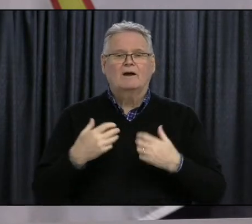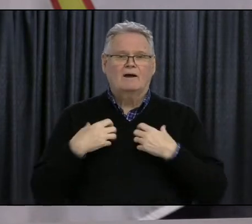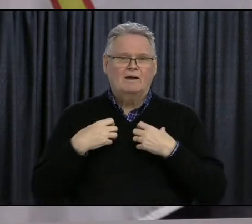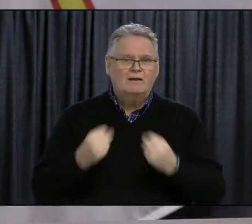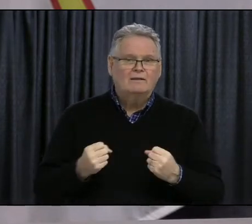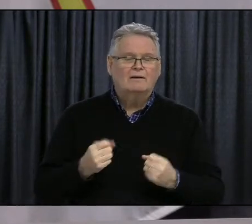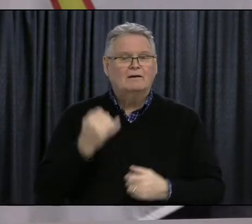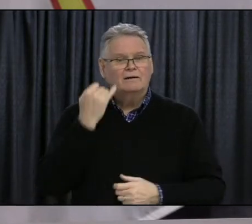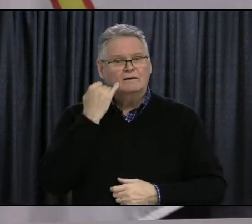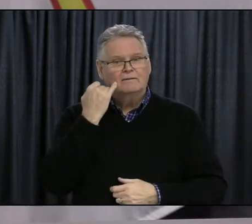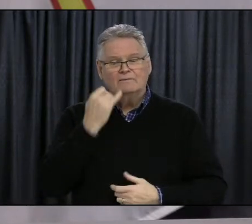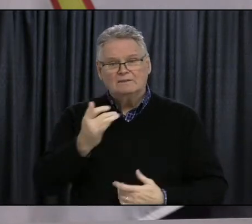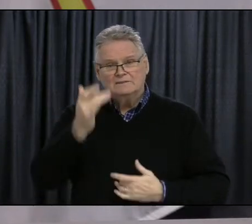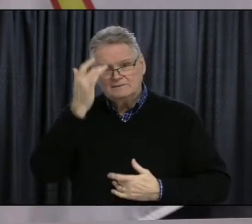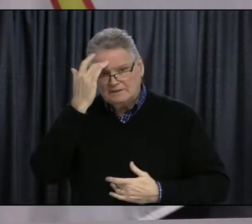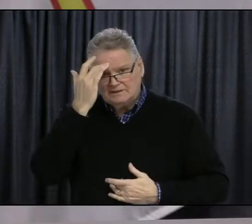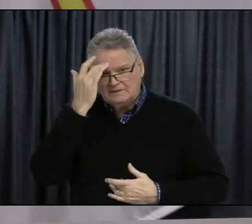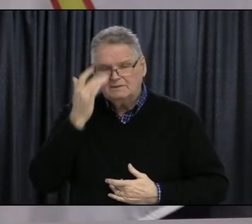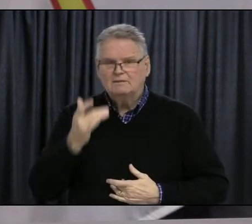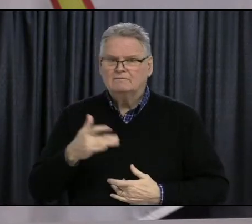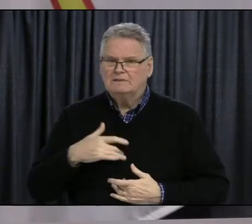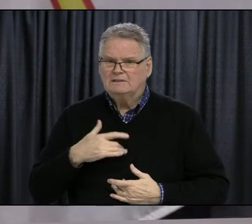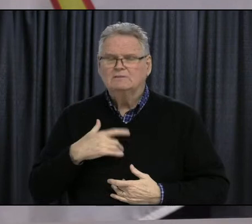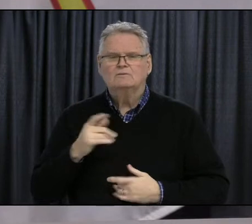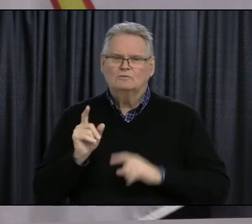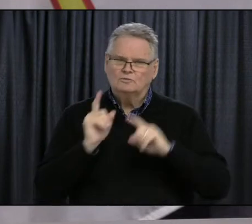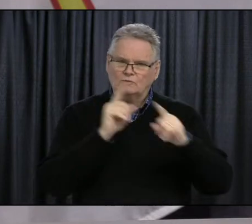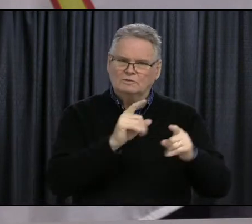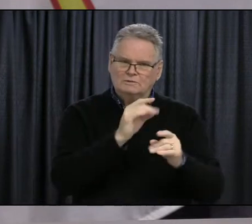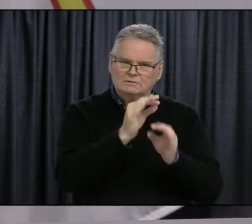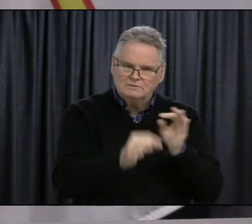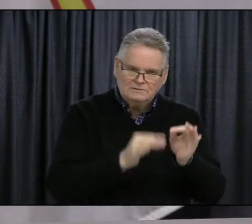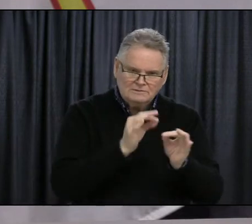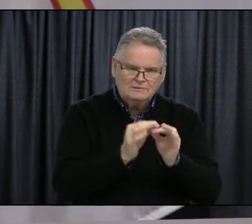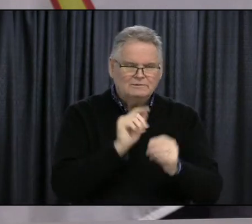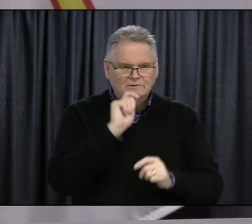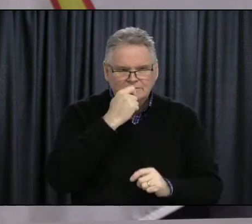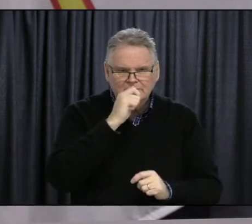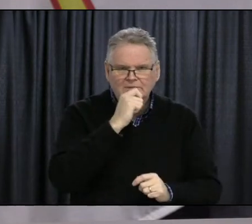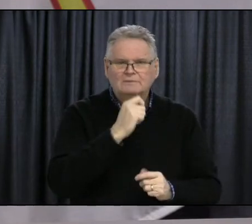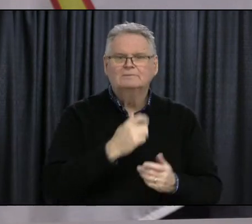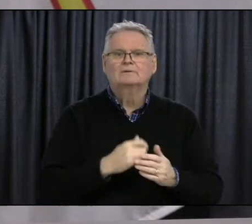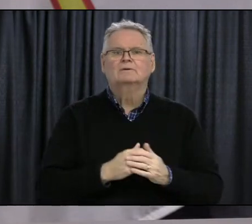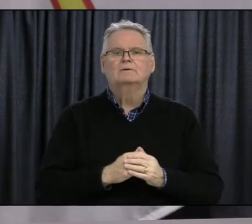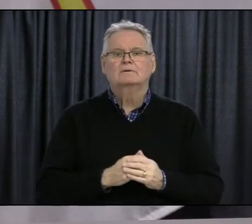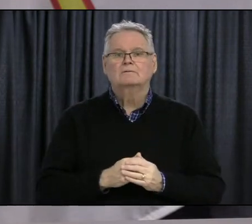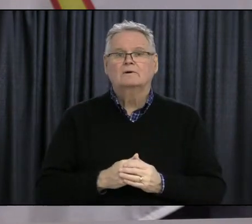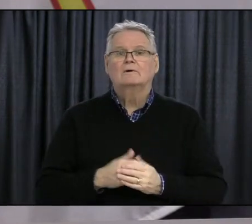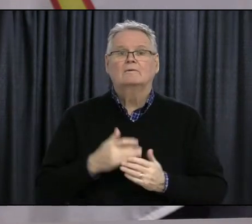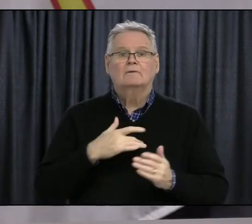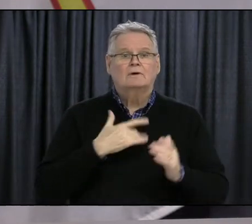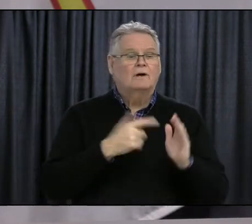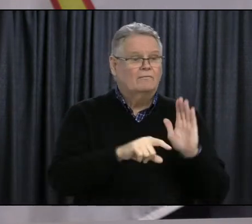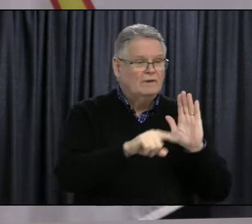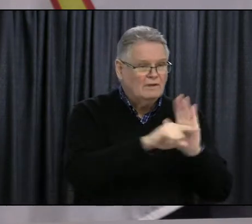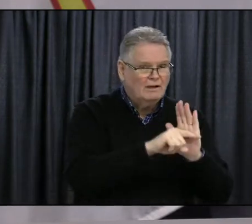and you stay away from other people if you are sick, even if your test is negative. So everybody stay safe, take care.